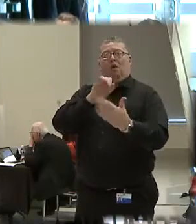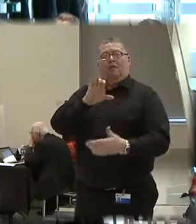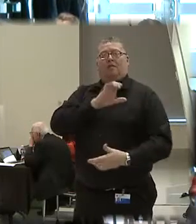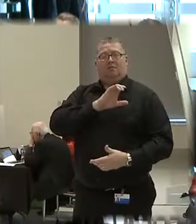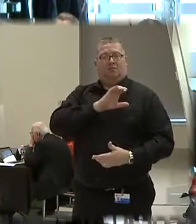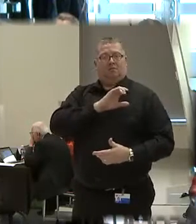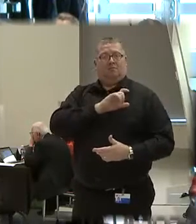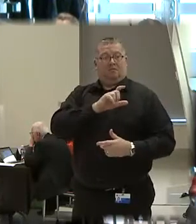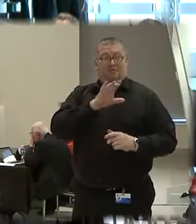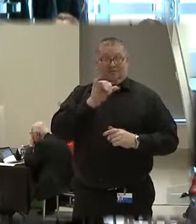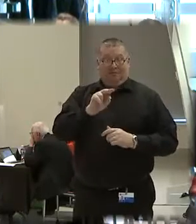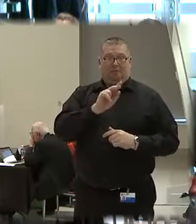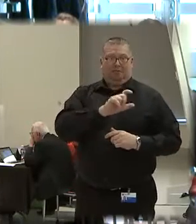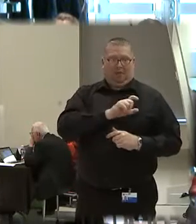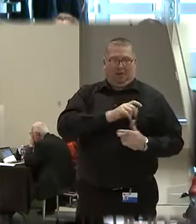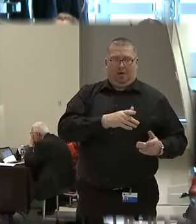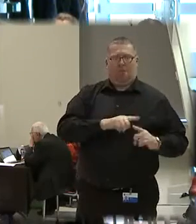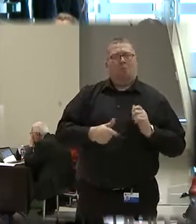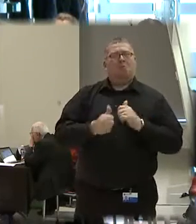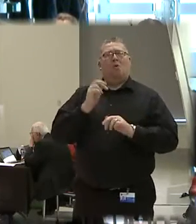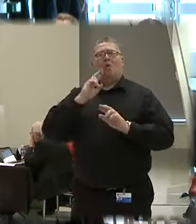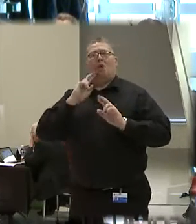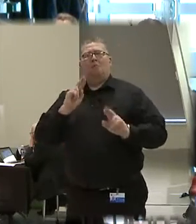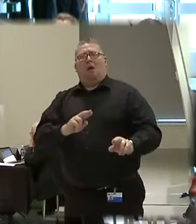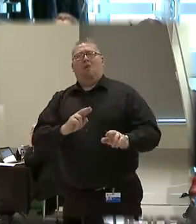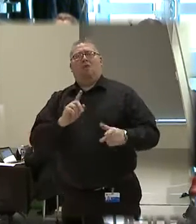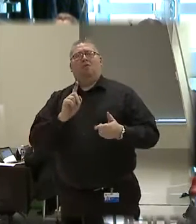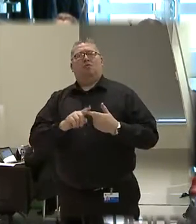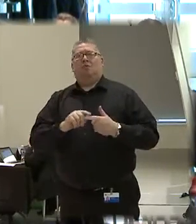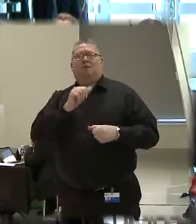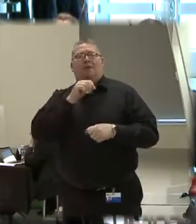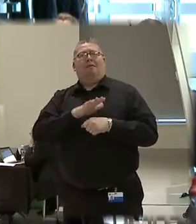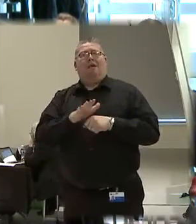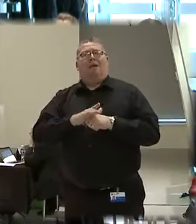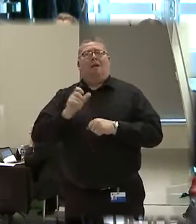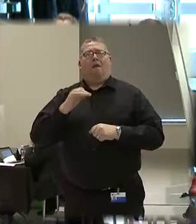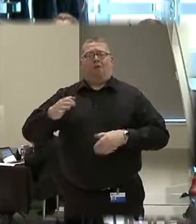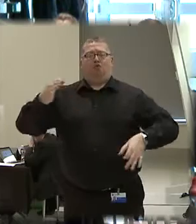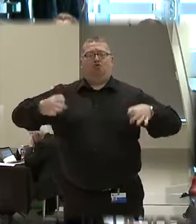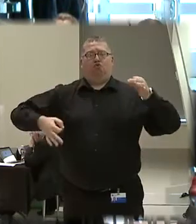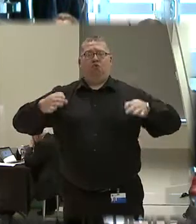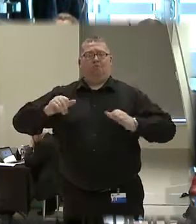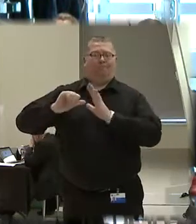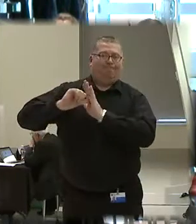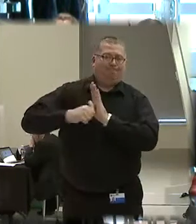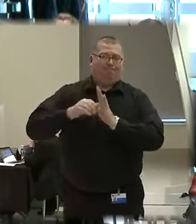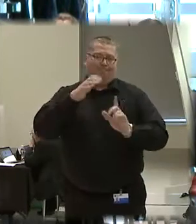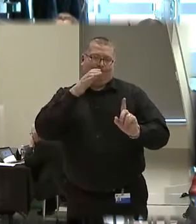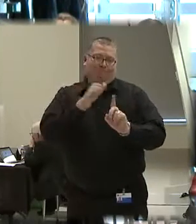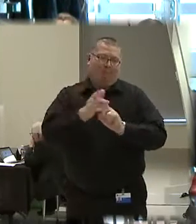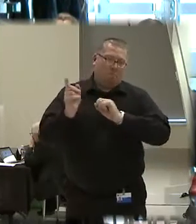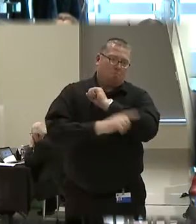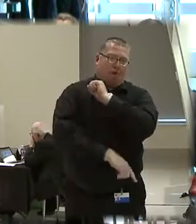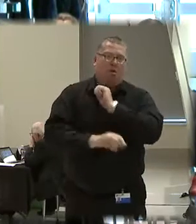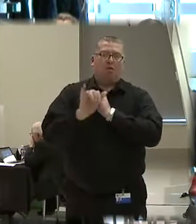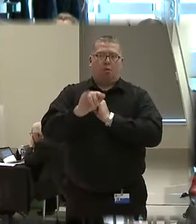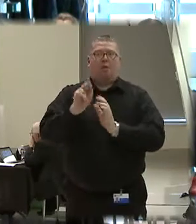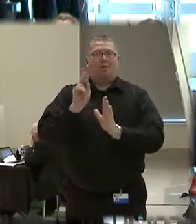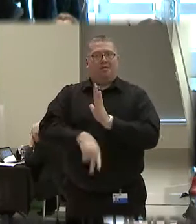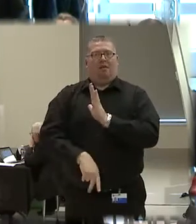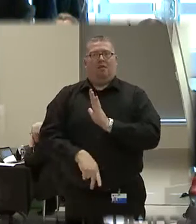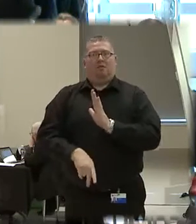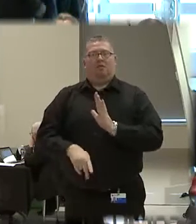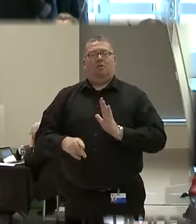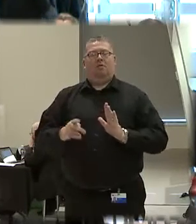police, but mostly reacting in the response to the lack of judicial enforcement of those killings. So the